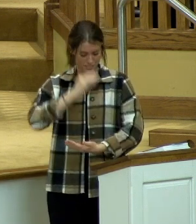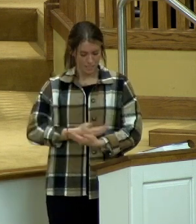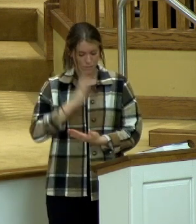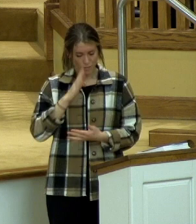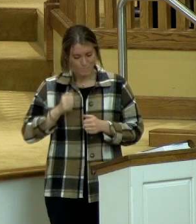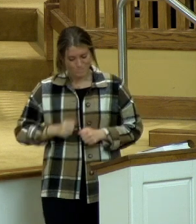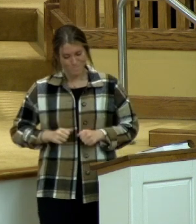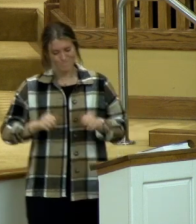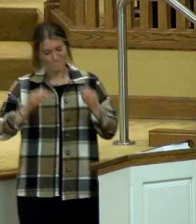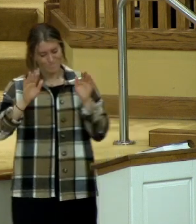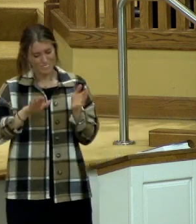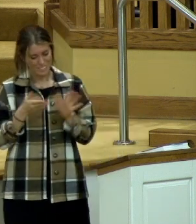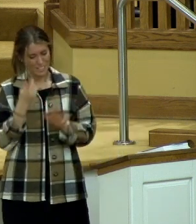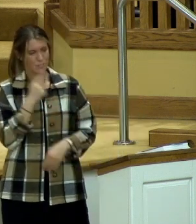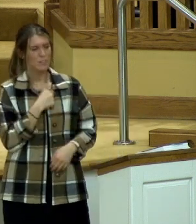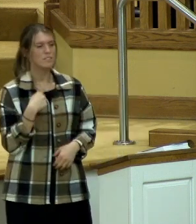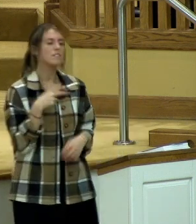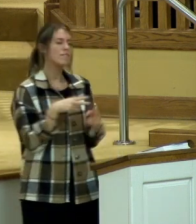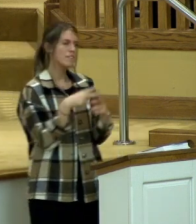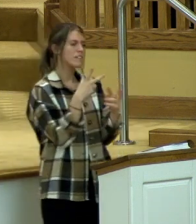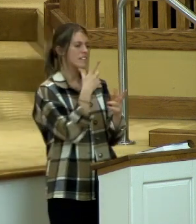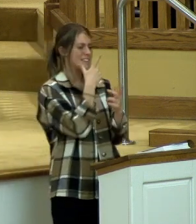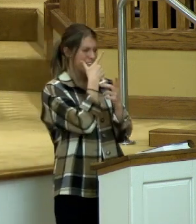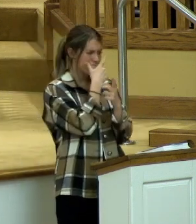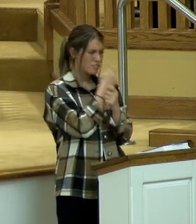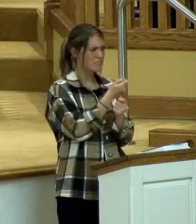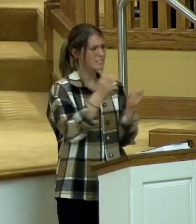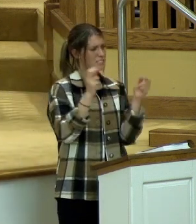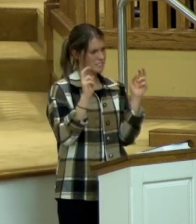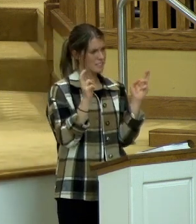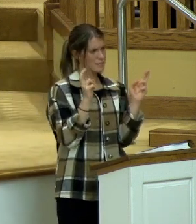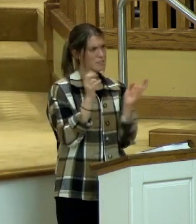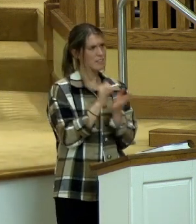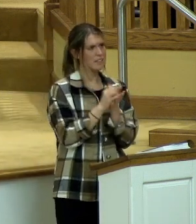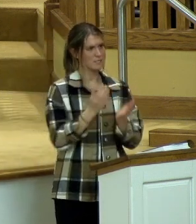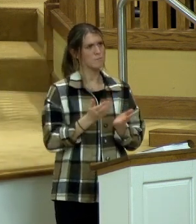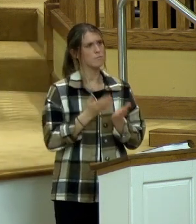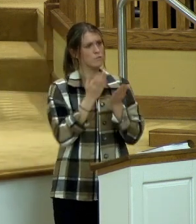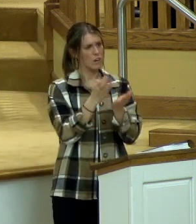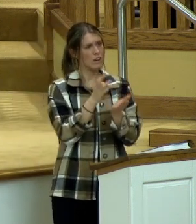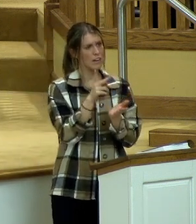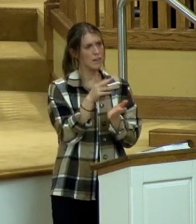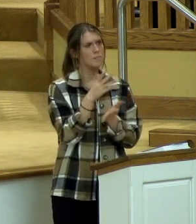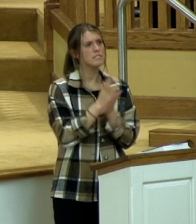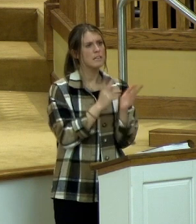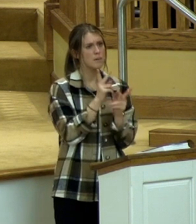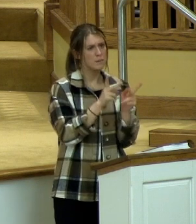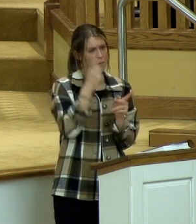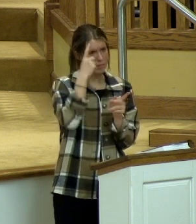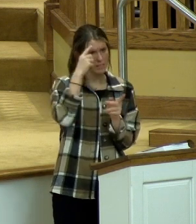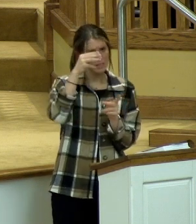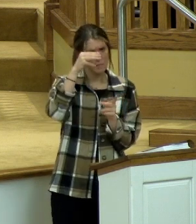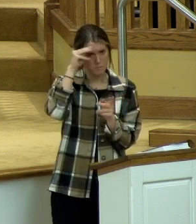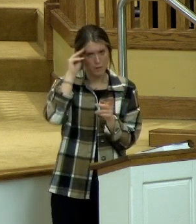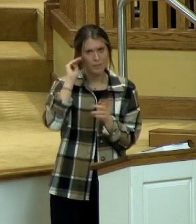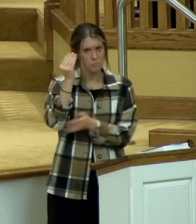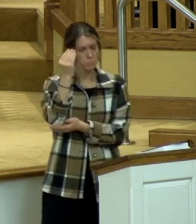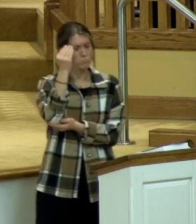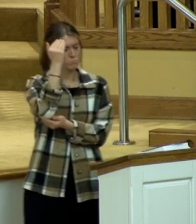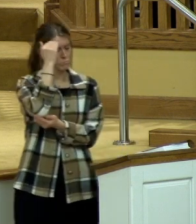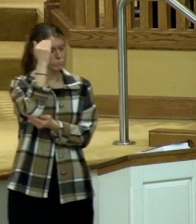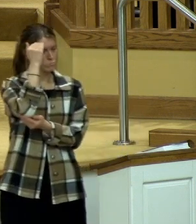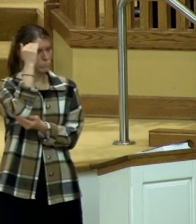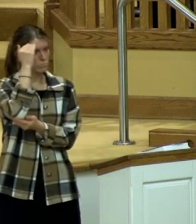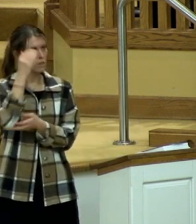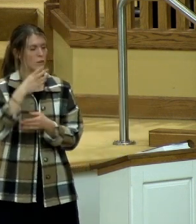And that is actually a very interesting subject that gets brought up a lot. Some people do think Mary had insight to that.